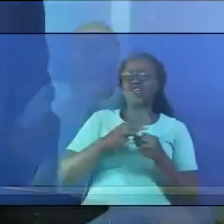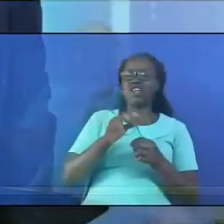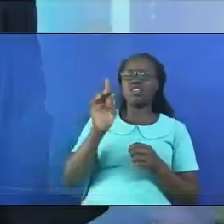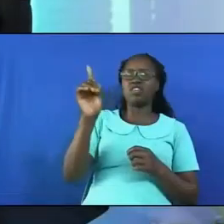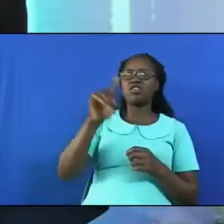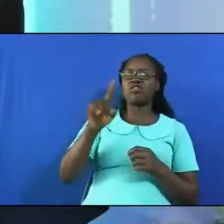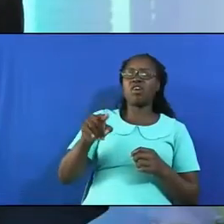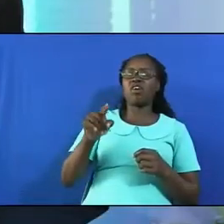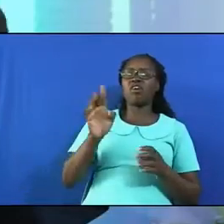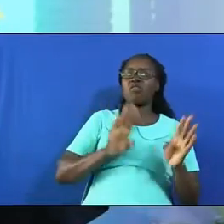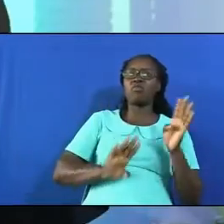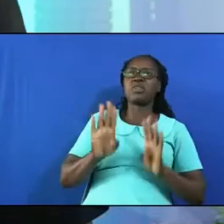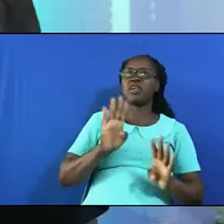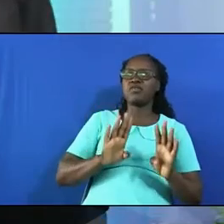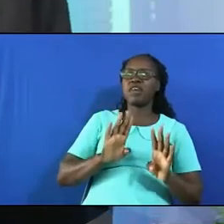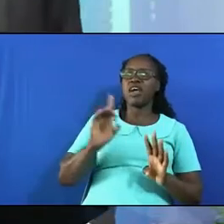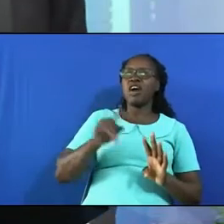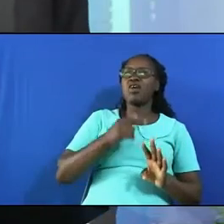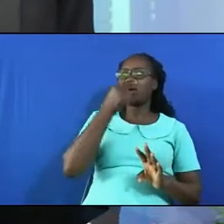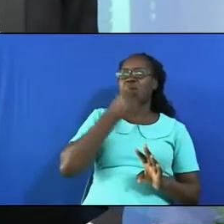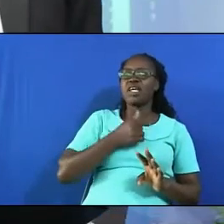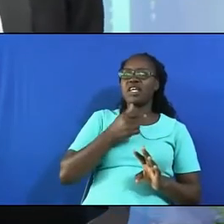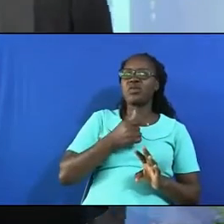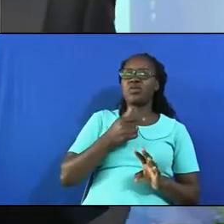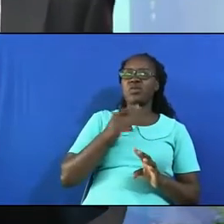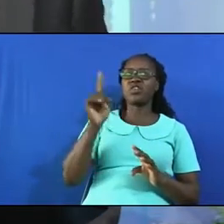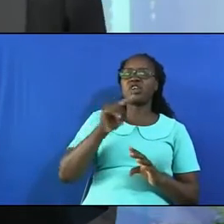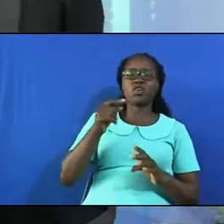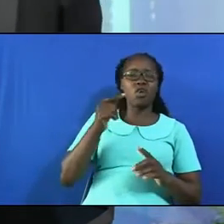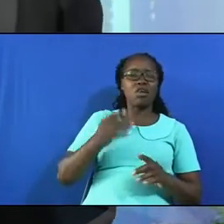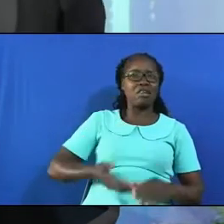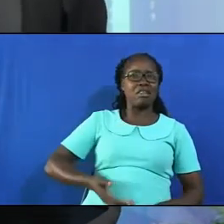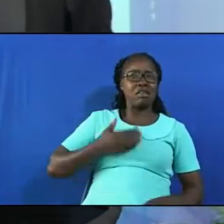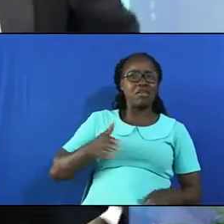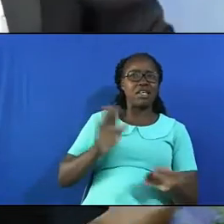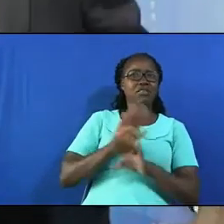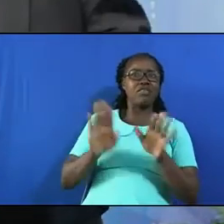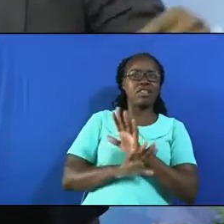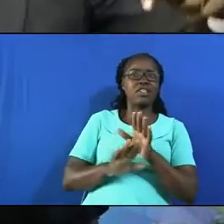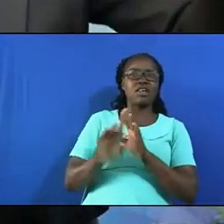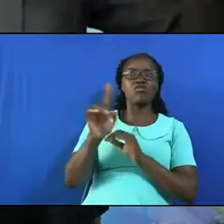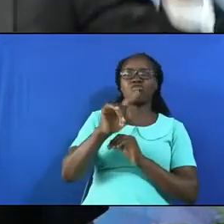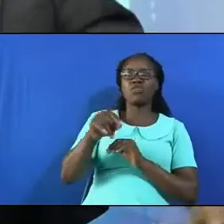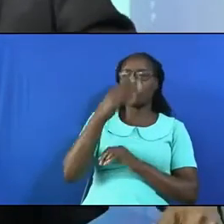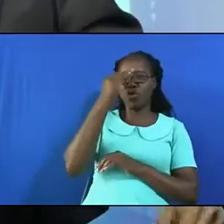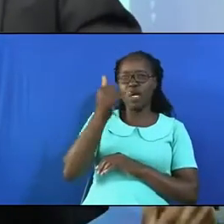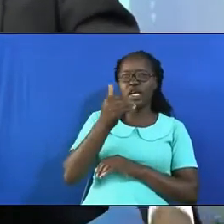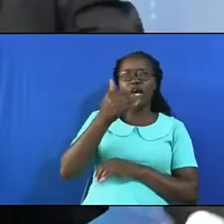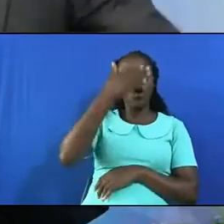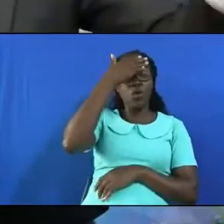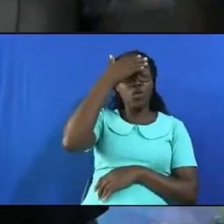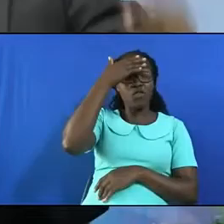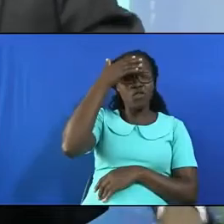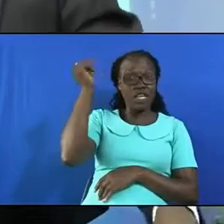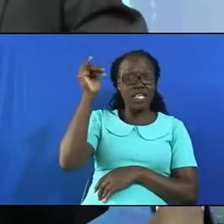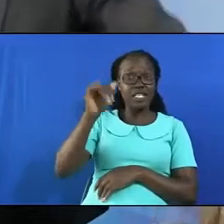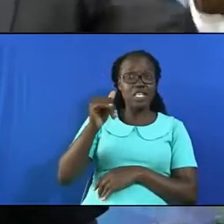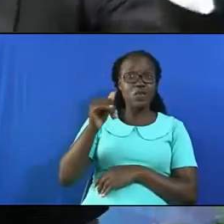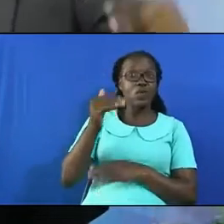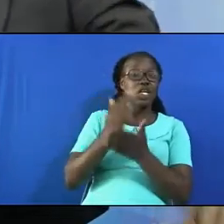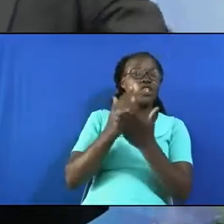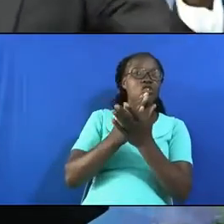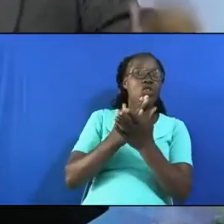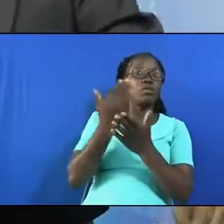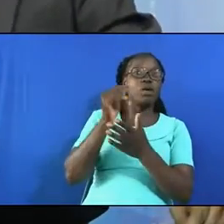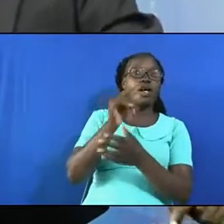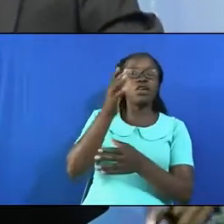wrong age, with the wrong temper, and everything wrong, because we forget that we can actually,